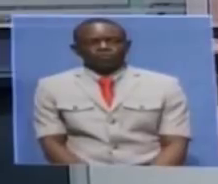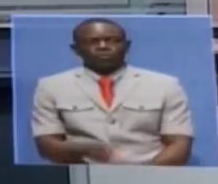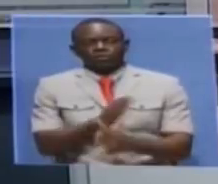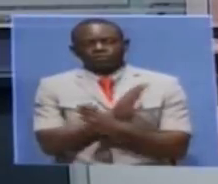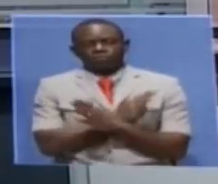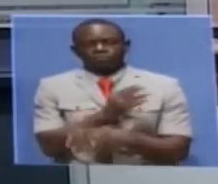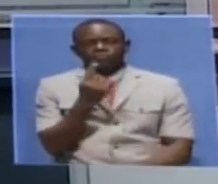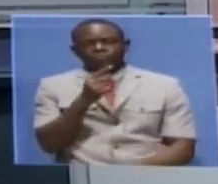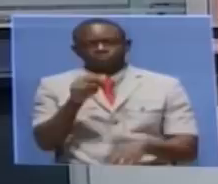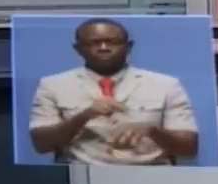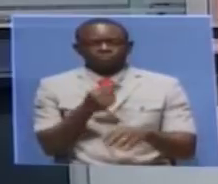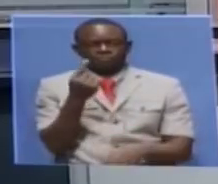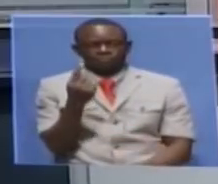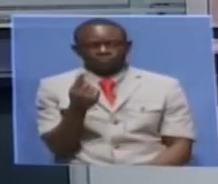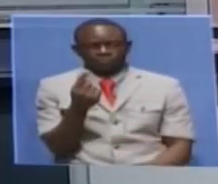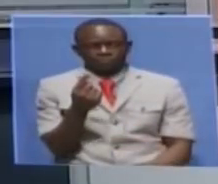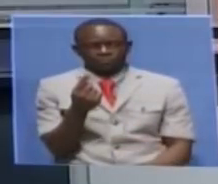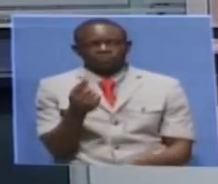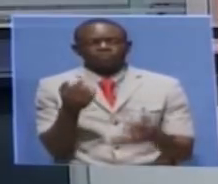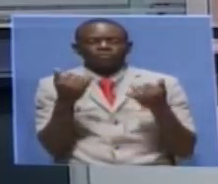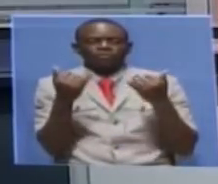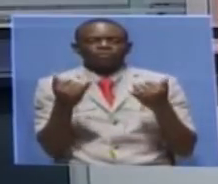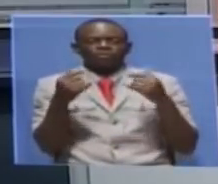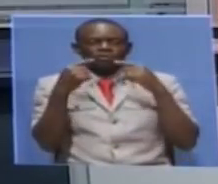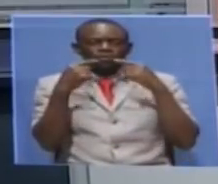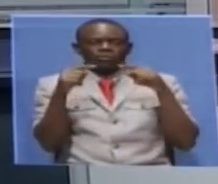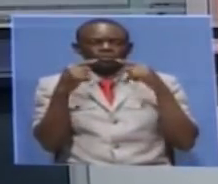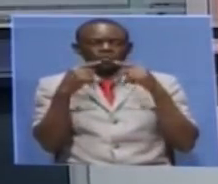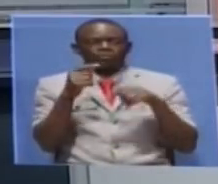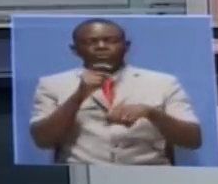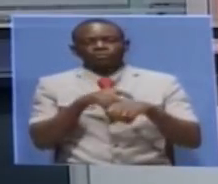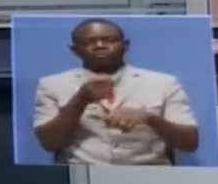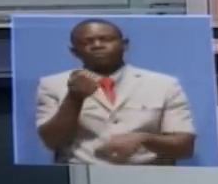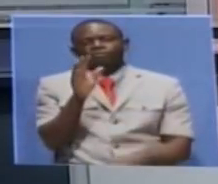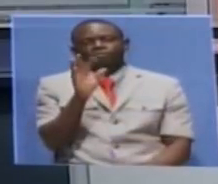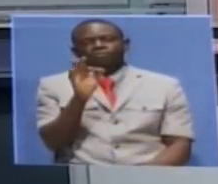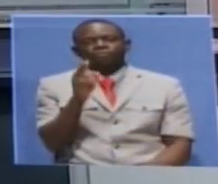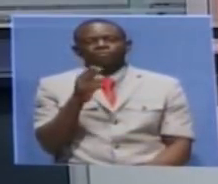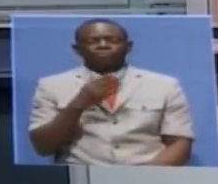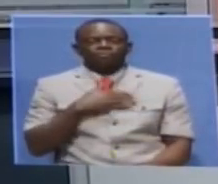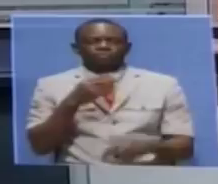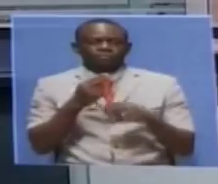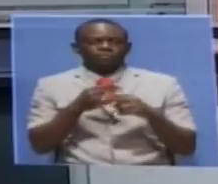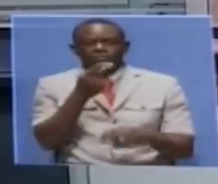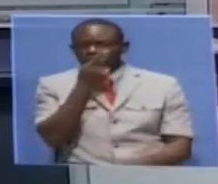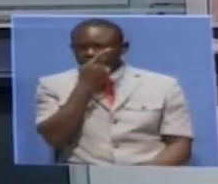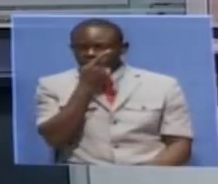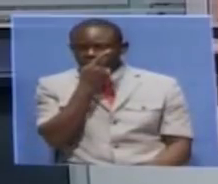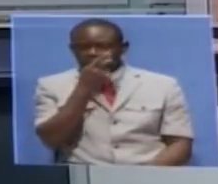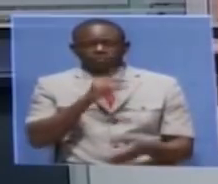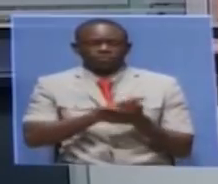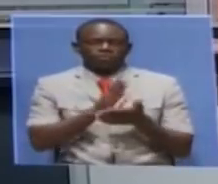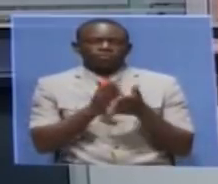One Zambia, one nation. To present the main news at 19 hours, I'm Patricia Ellis. Our sign language